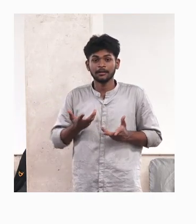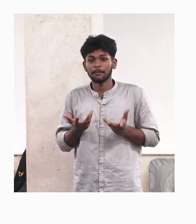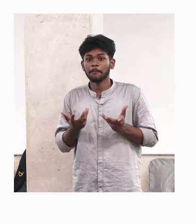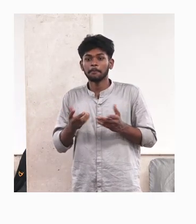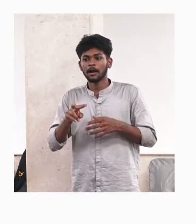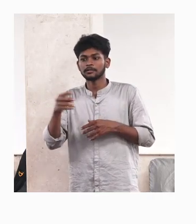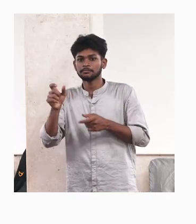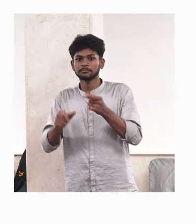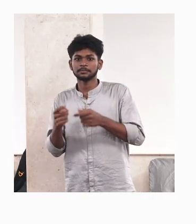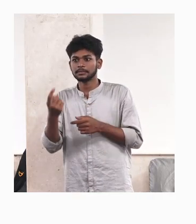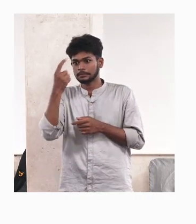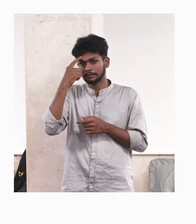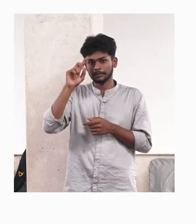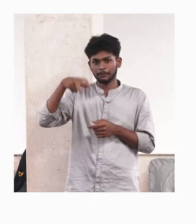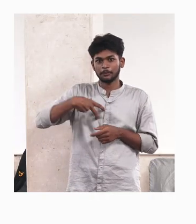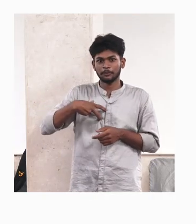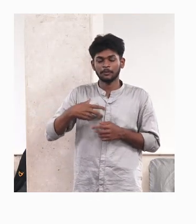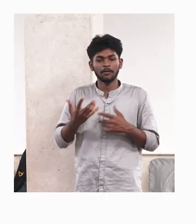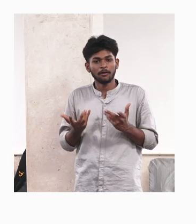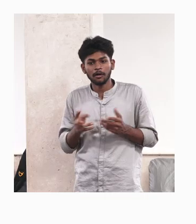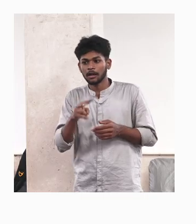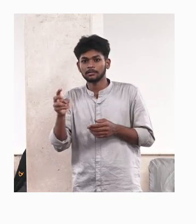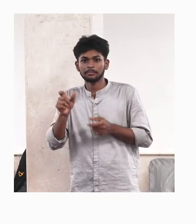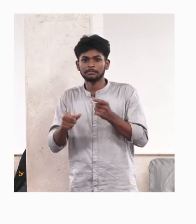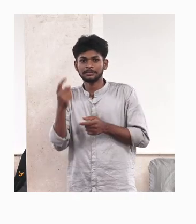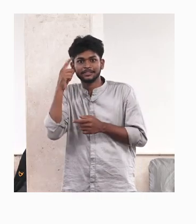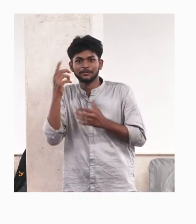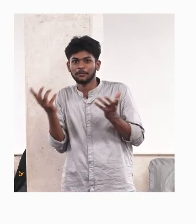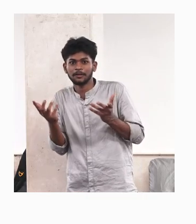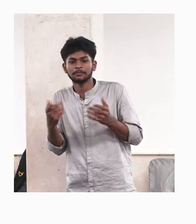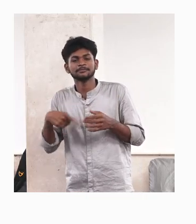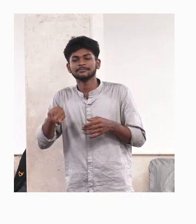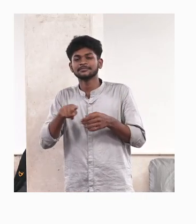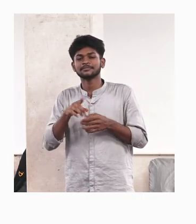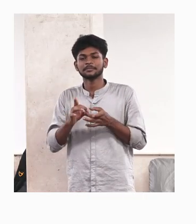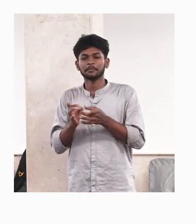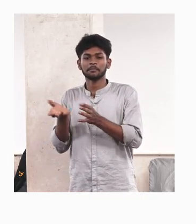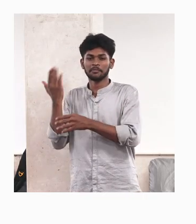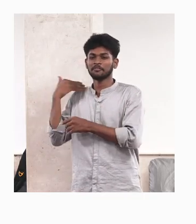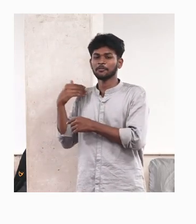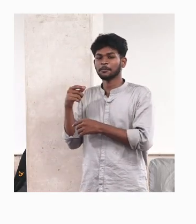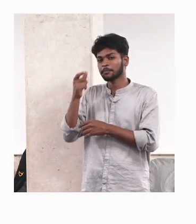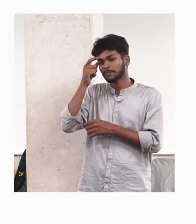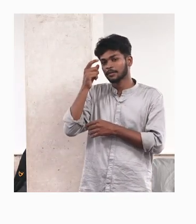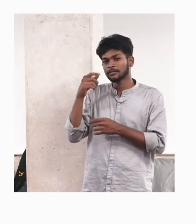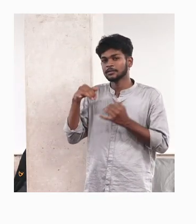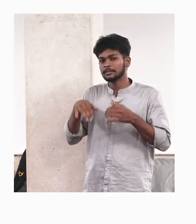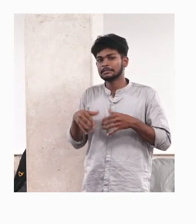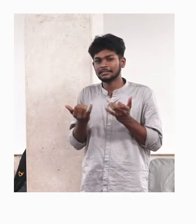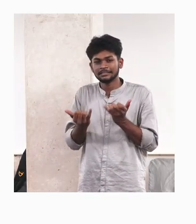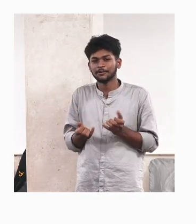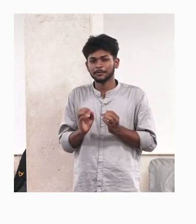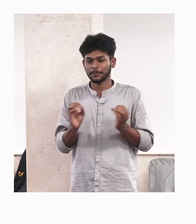will others think of me? Or if I voice this, what will others think? That was very prevalent earlier, but it is not so prevalent right